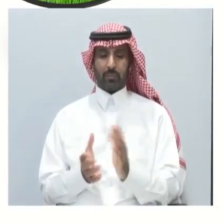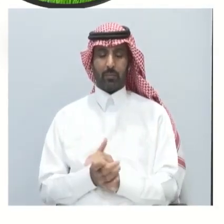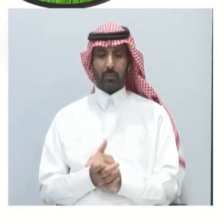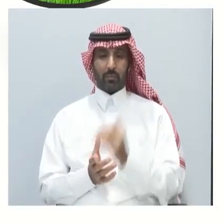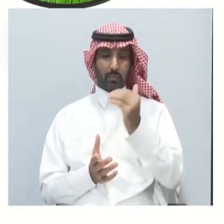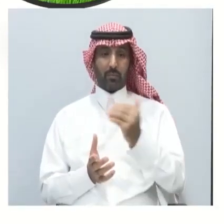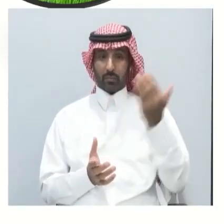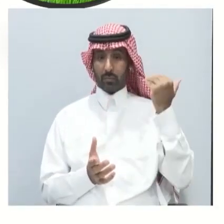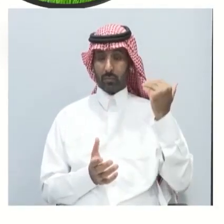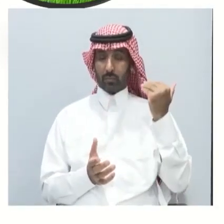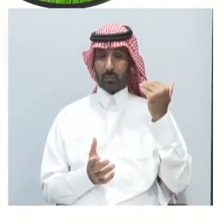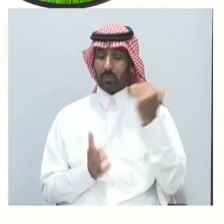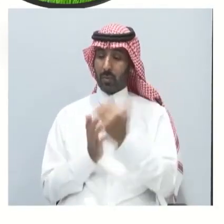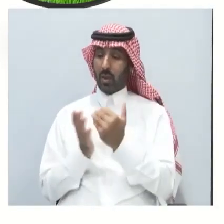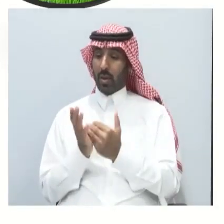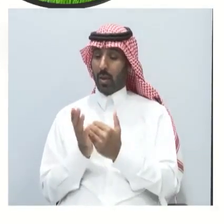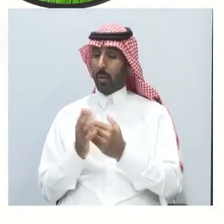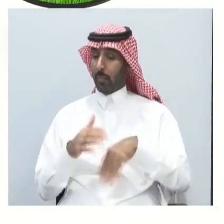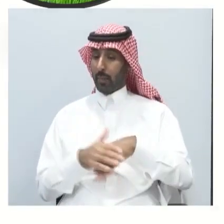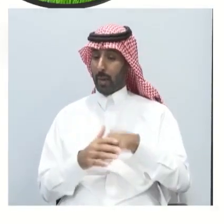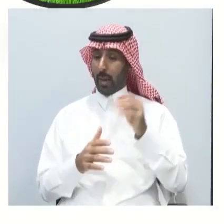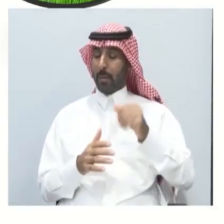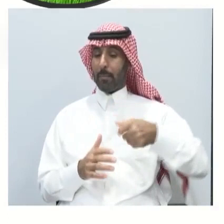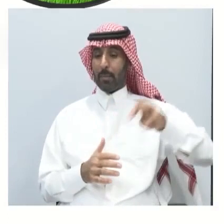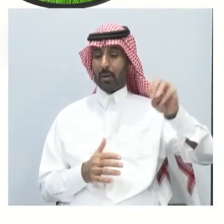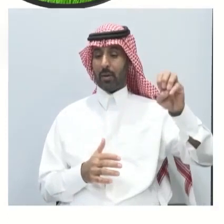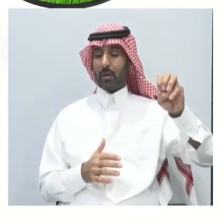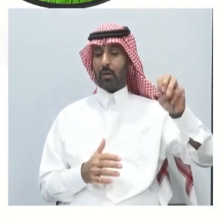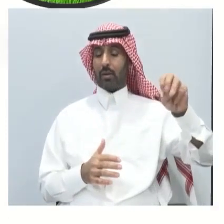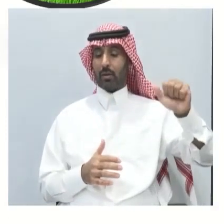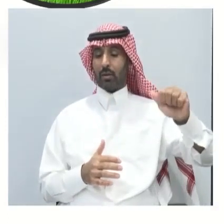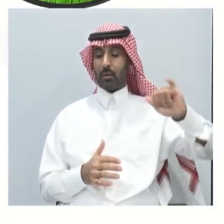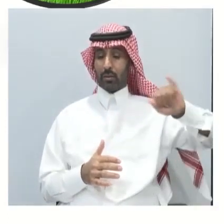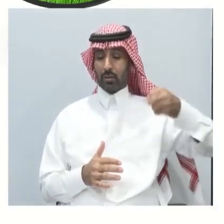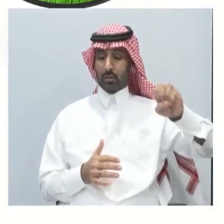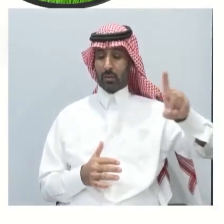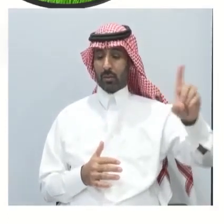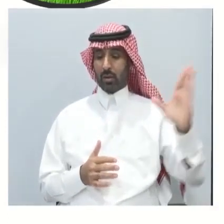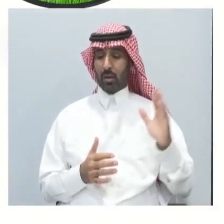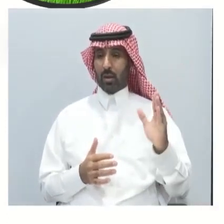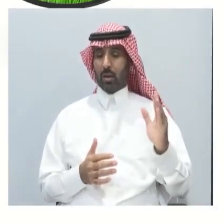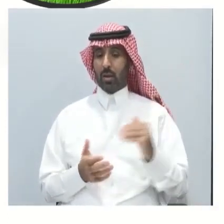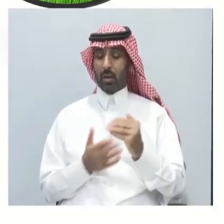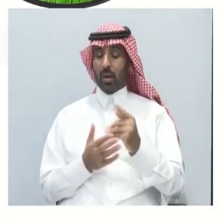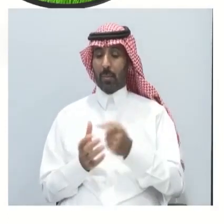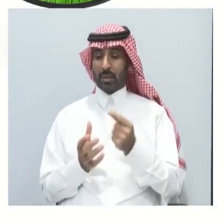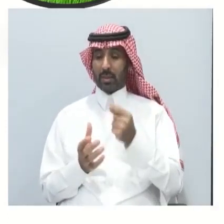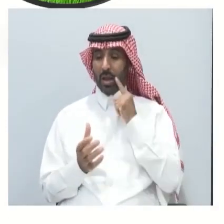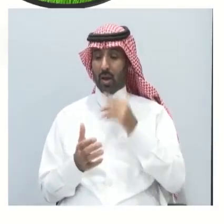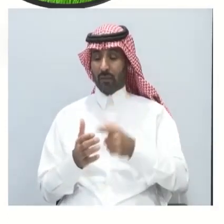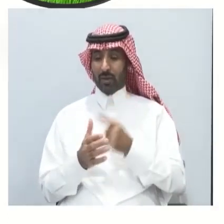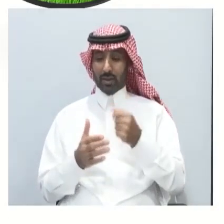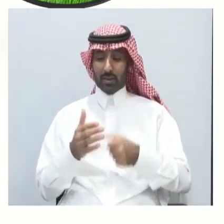Now, going back to the paragraph they have in the book, we have here about Majid Abdullah, we can see that we have the best